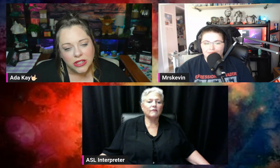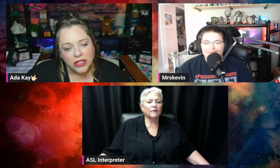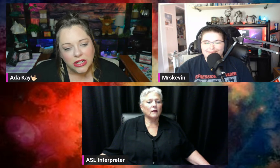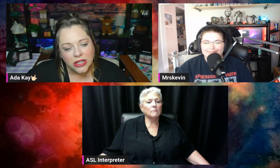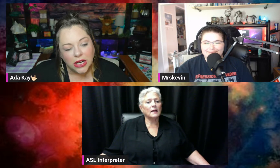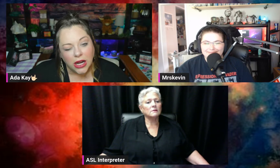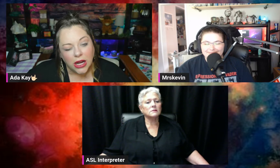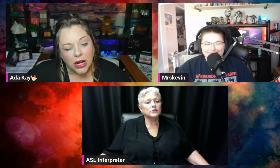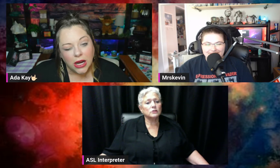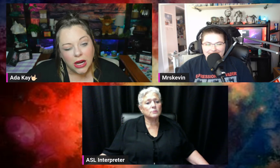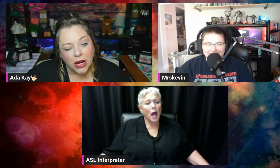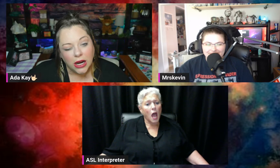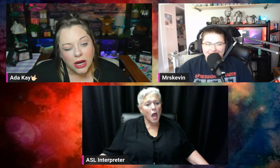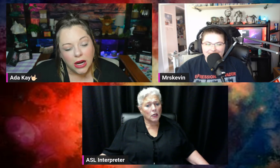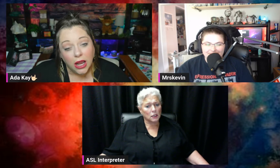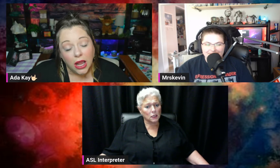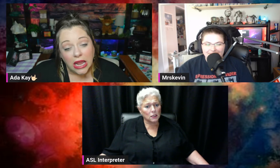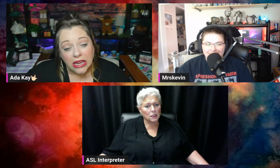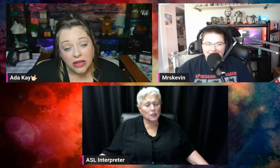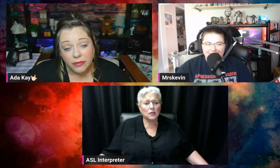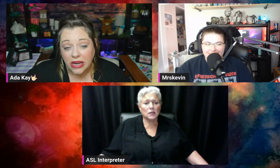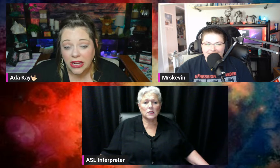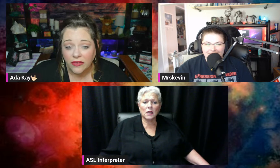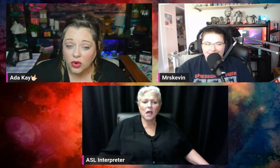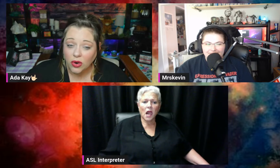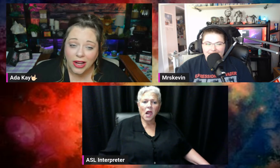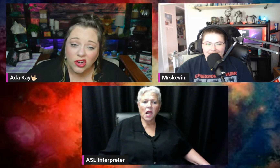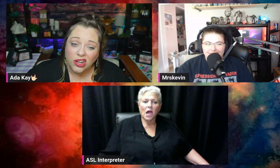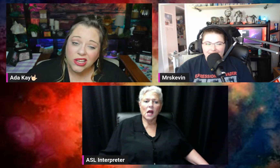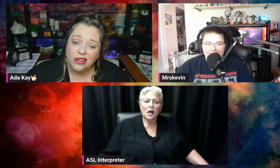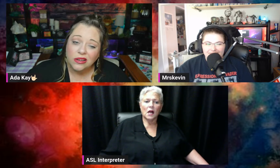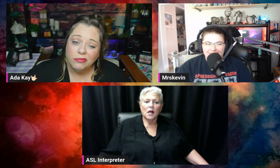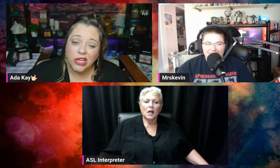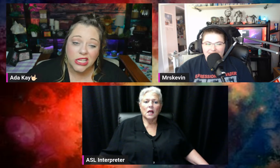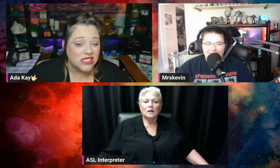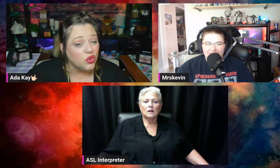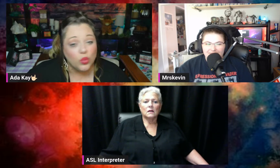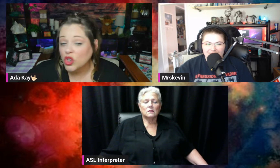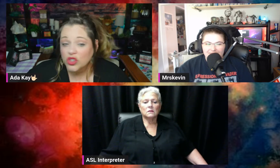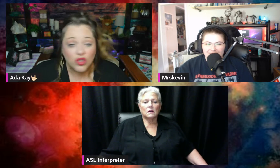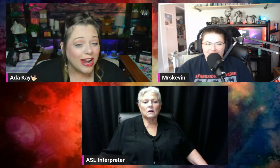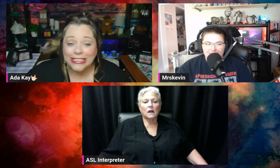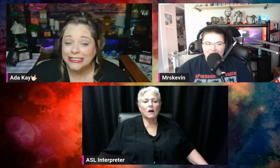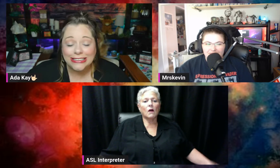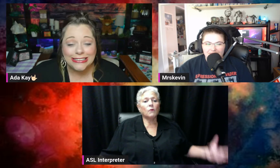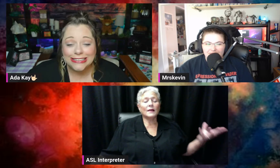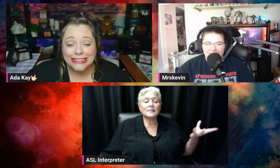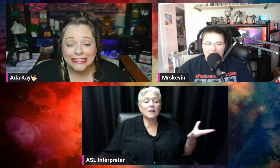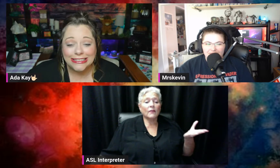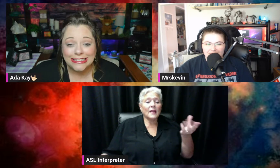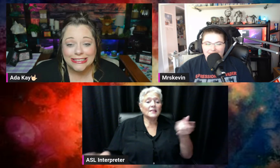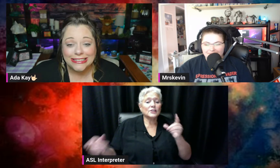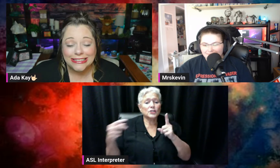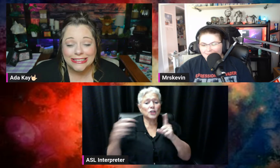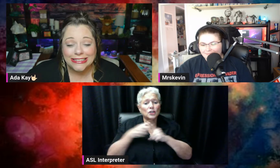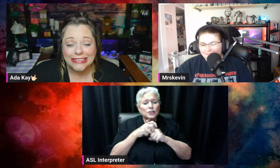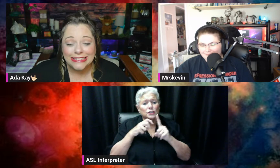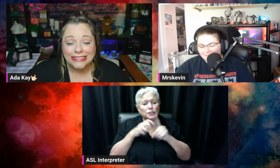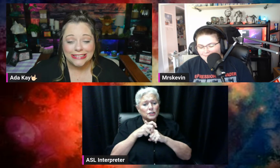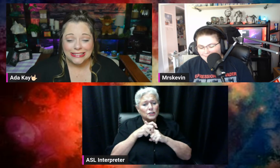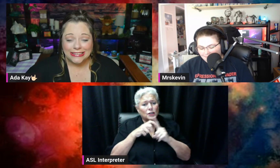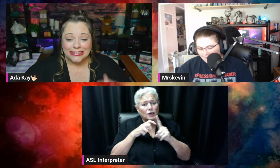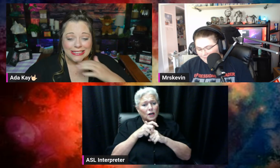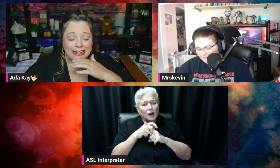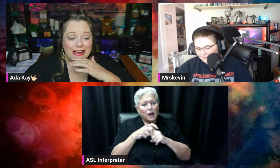me. And if I find mine, I'll send yours back. It may have a crack on it, but it still works great. Well, it's not that, it's the